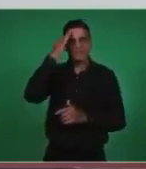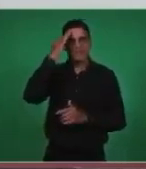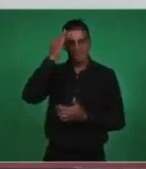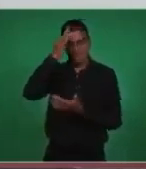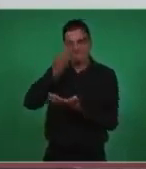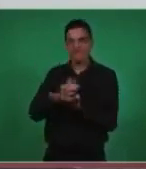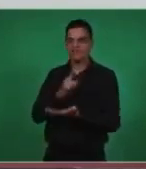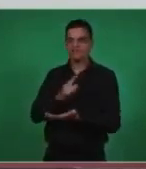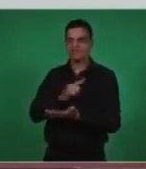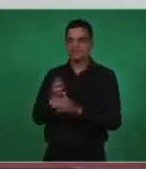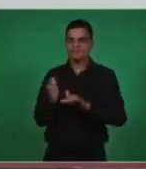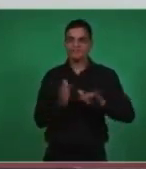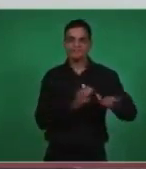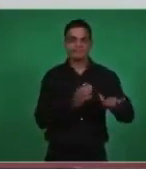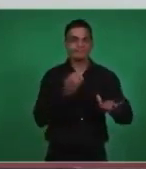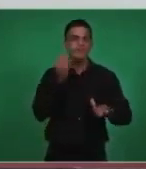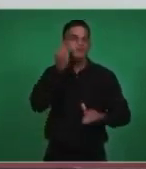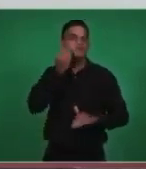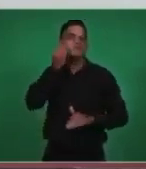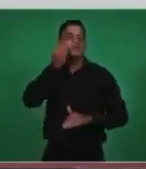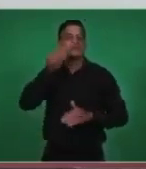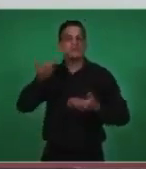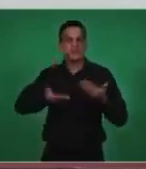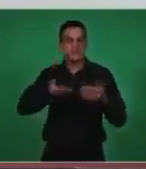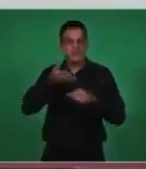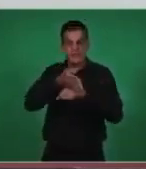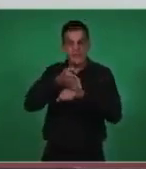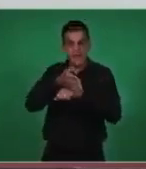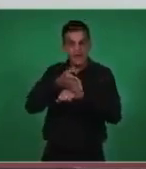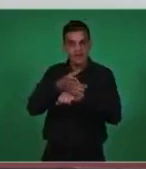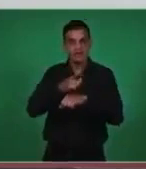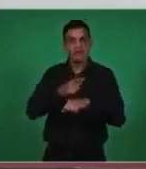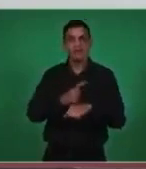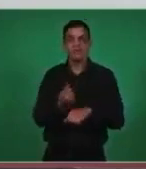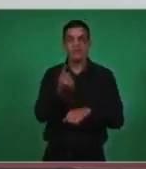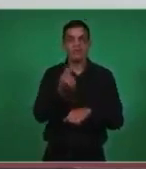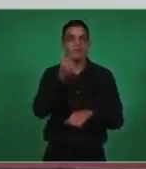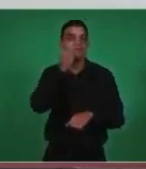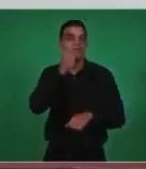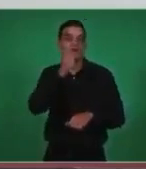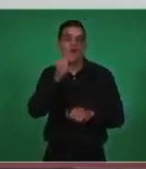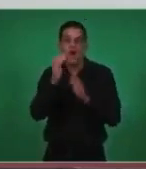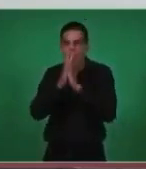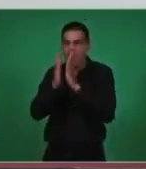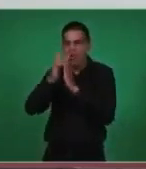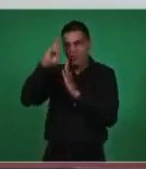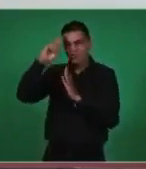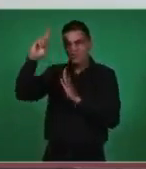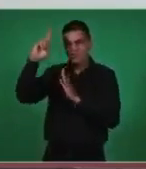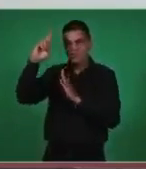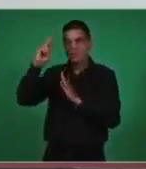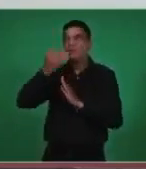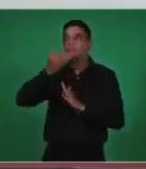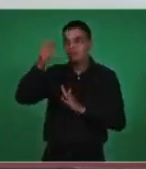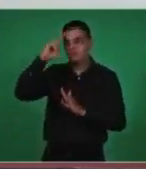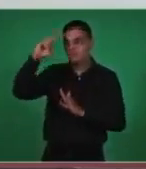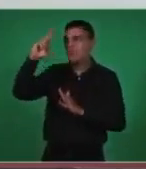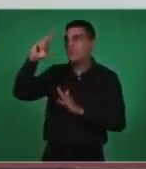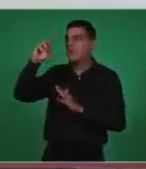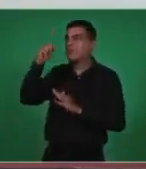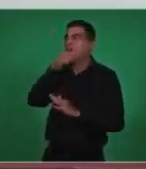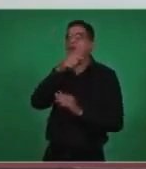In the region of, there is a pastor that had a pancreatic cancer, and sister prayed,